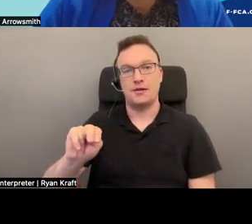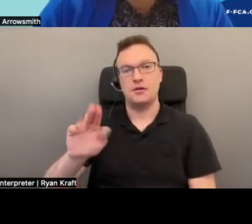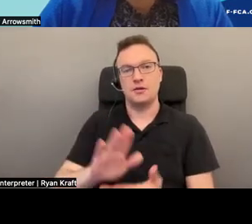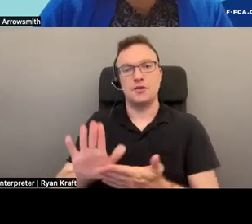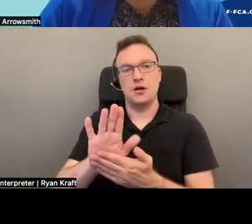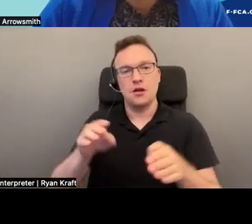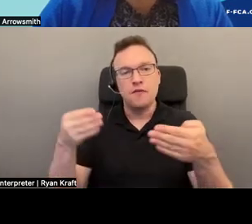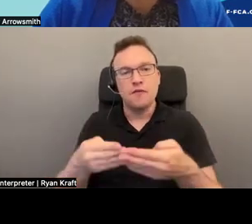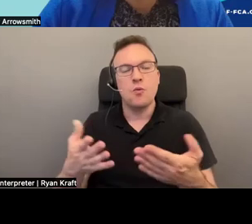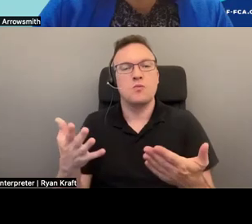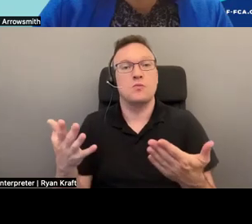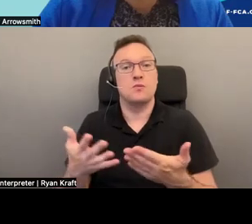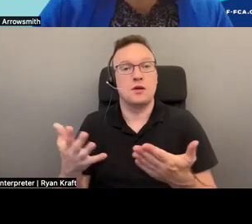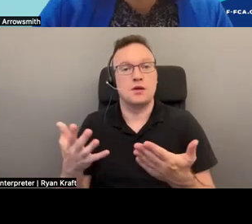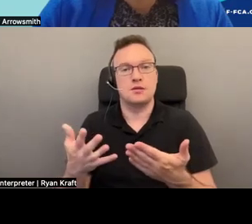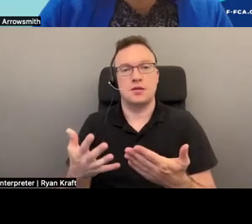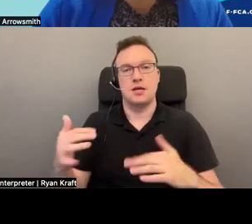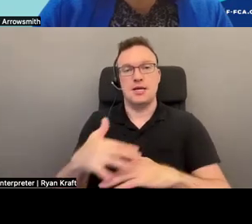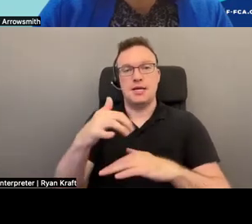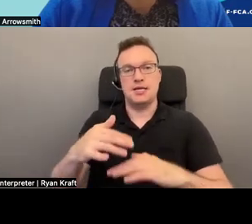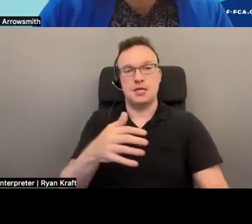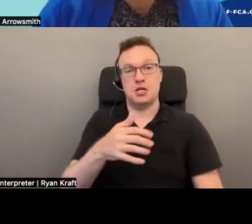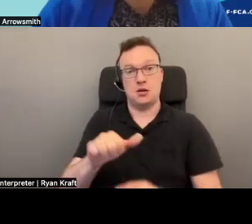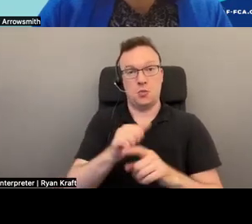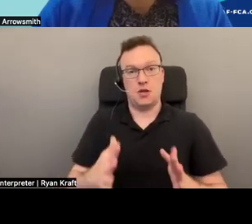on supporting Indigenous apprentices.